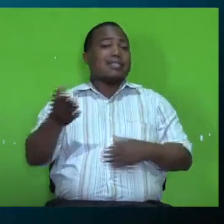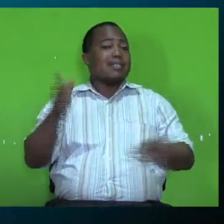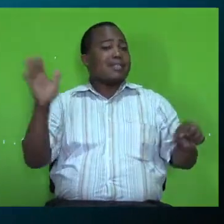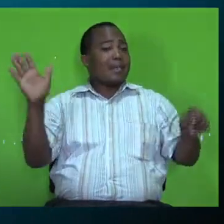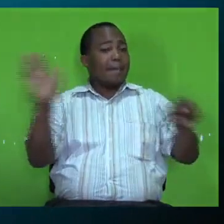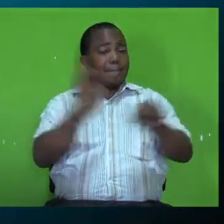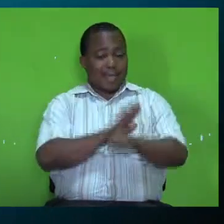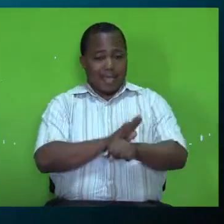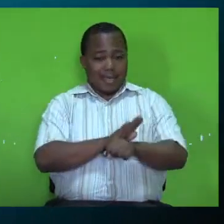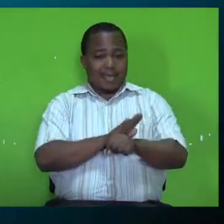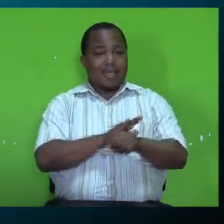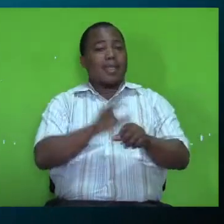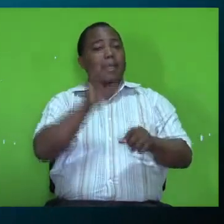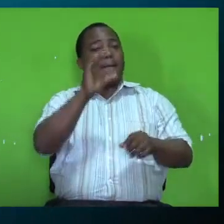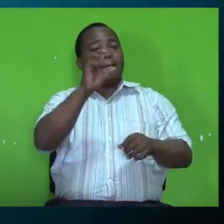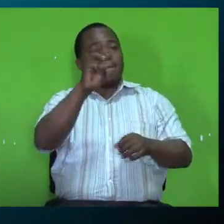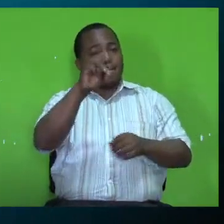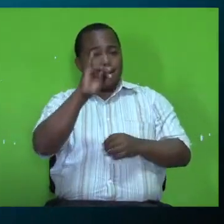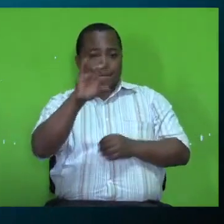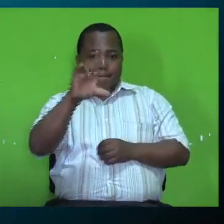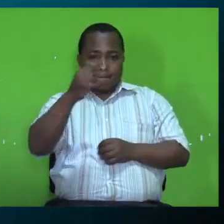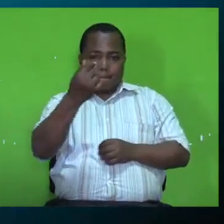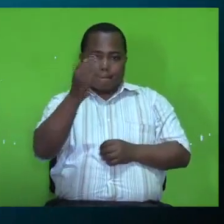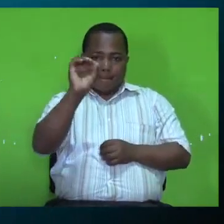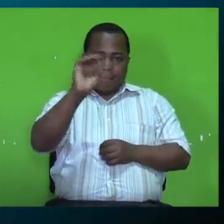many mitochondria.